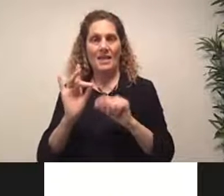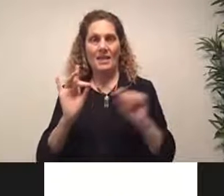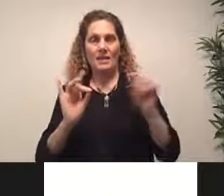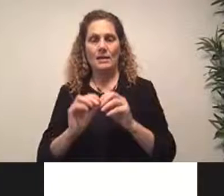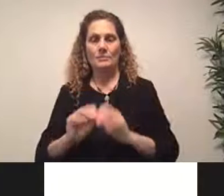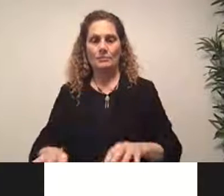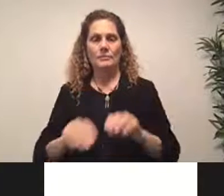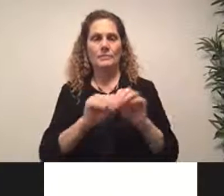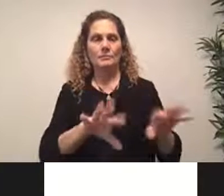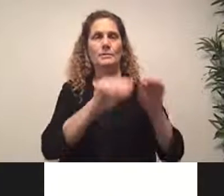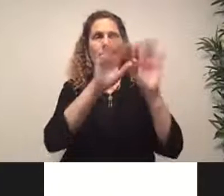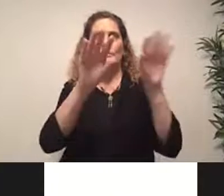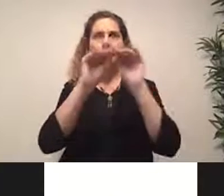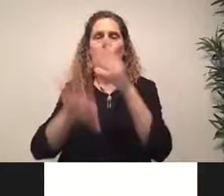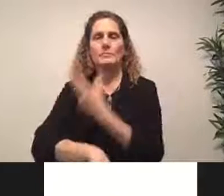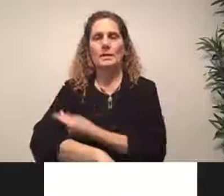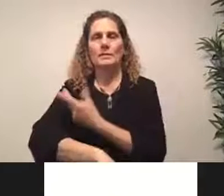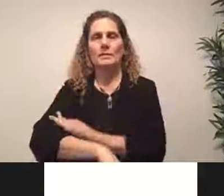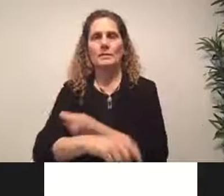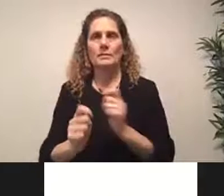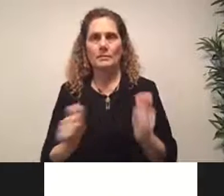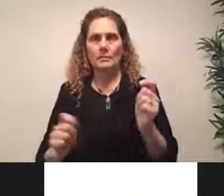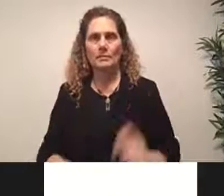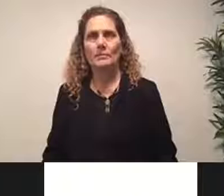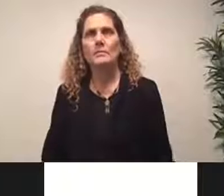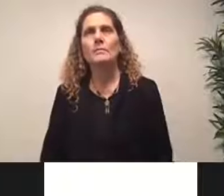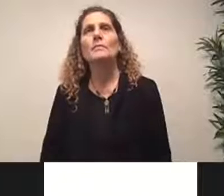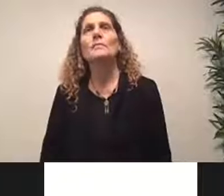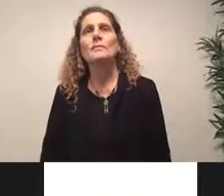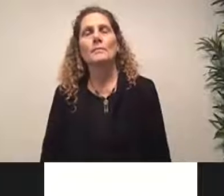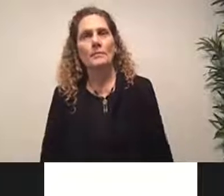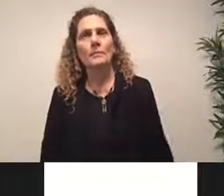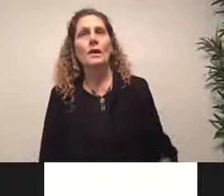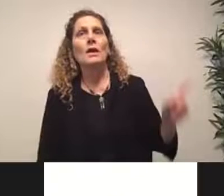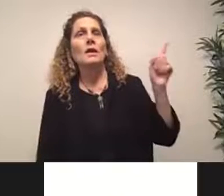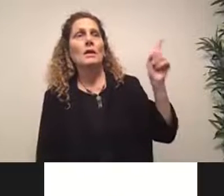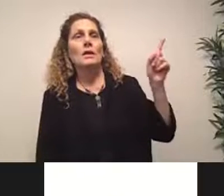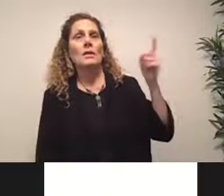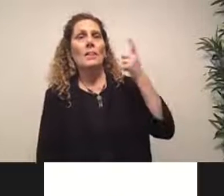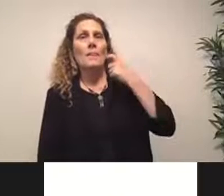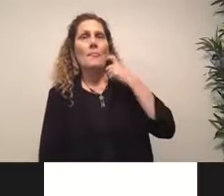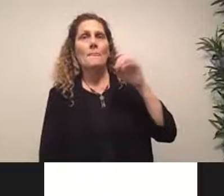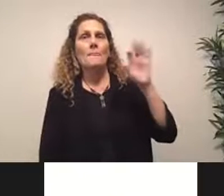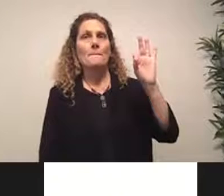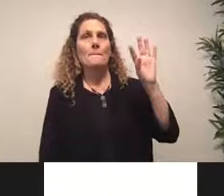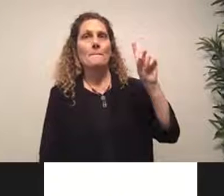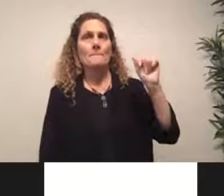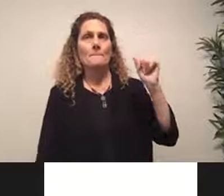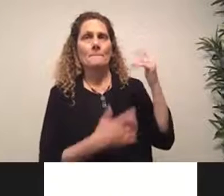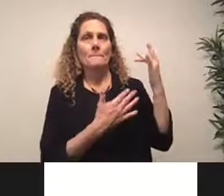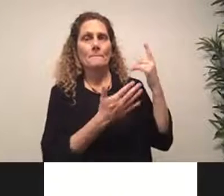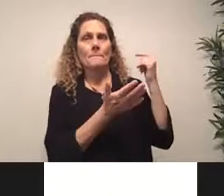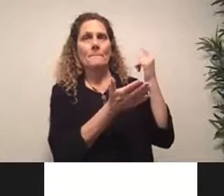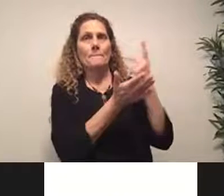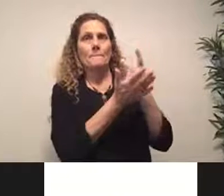hoping that approval will come today or tomorrow. And so it's likely the state will receive the Moderna vaccine early next week.